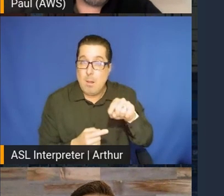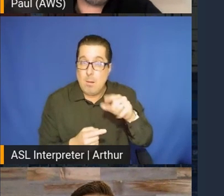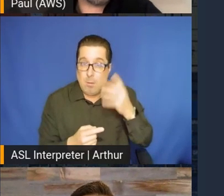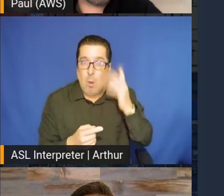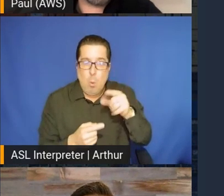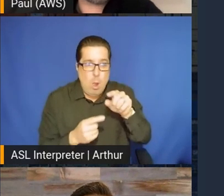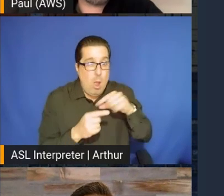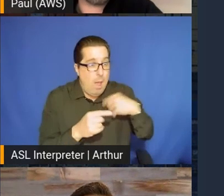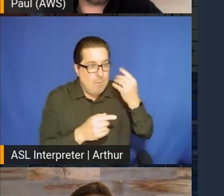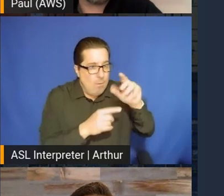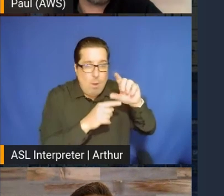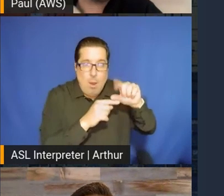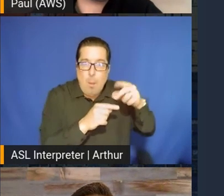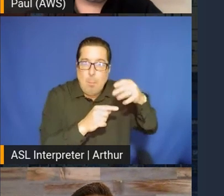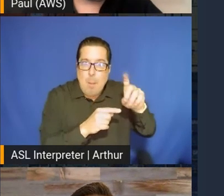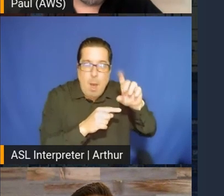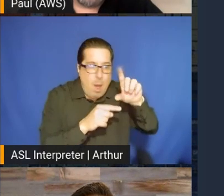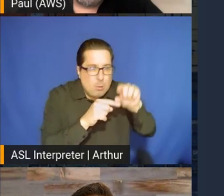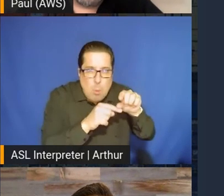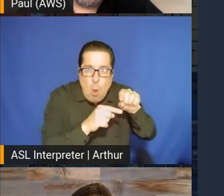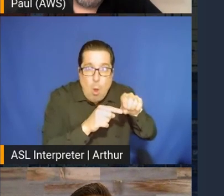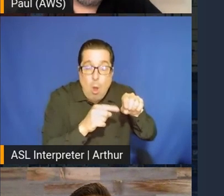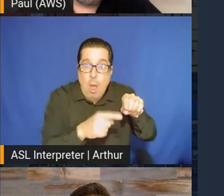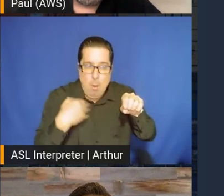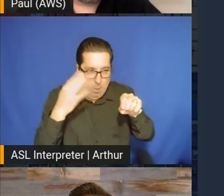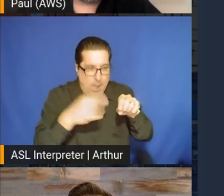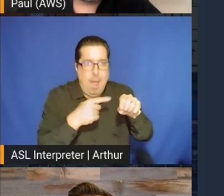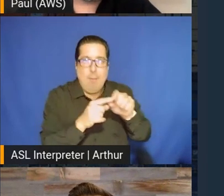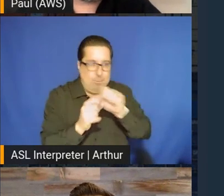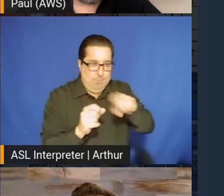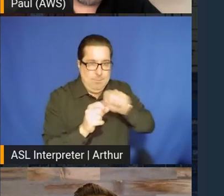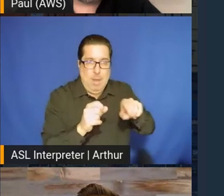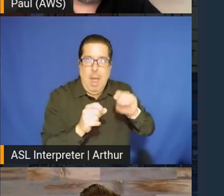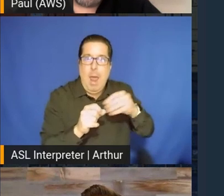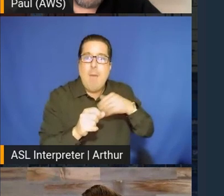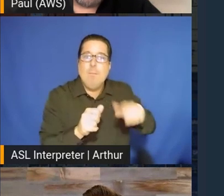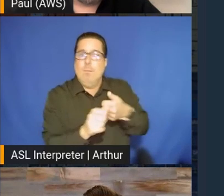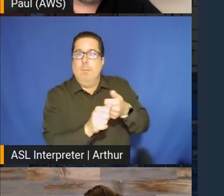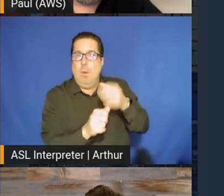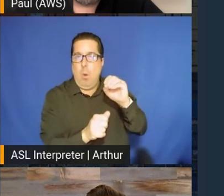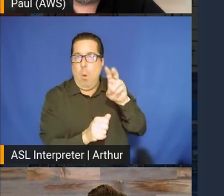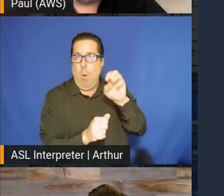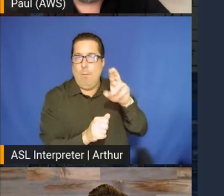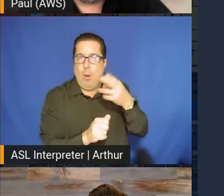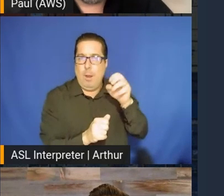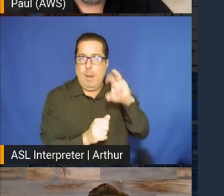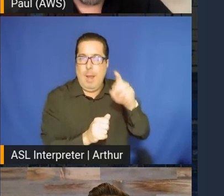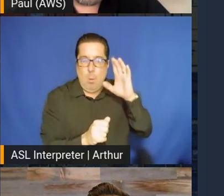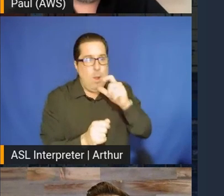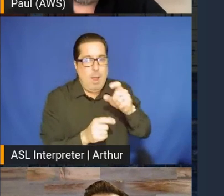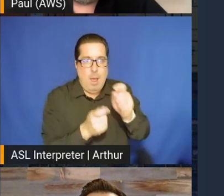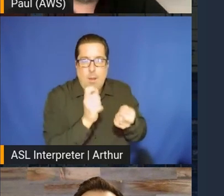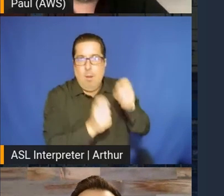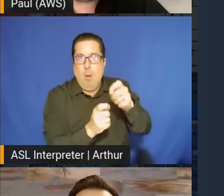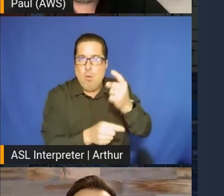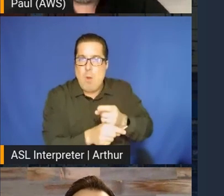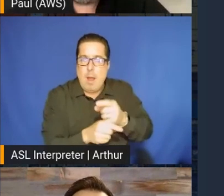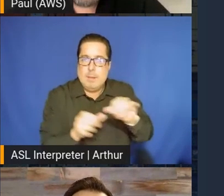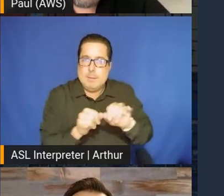those pods onto that 4XL, but you're going to have some overhead, and it's not going to right size your